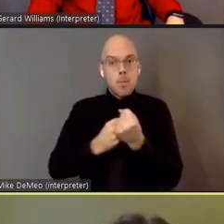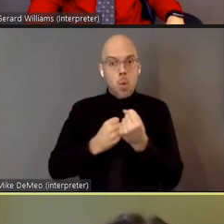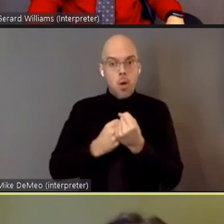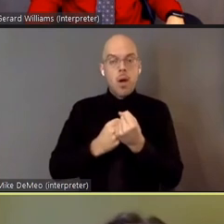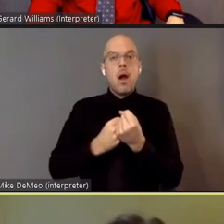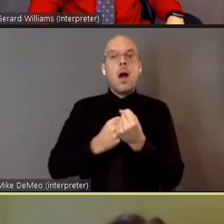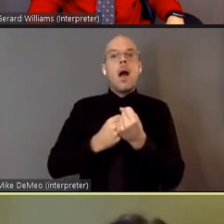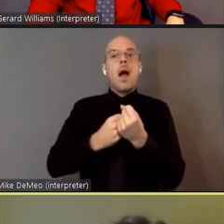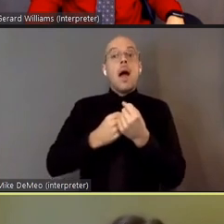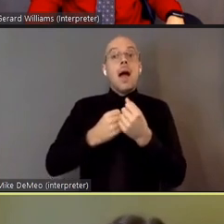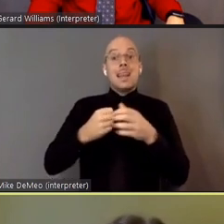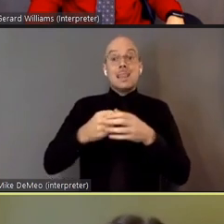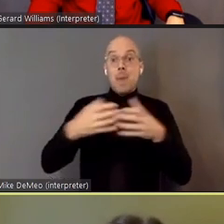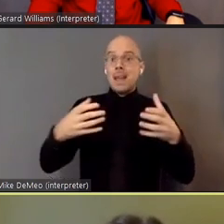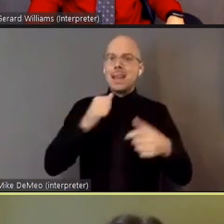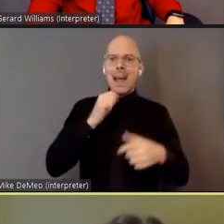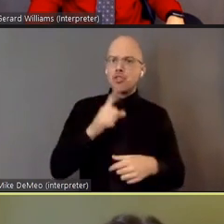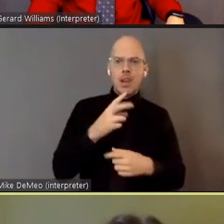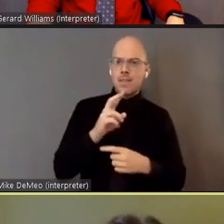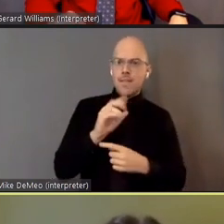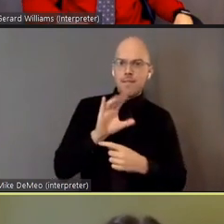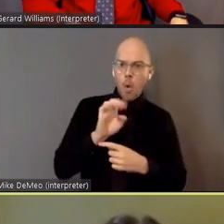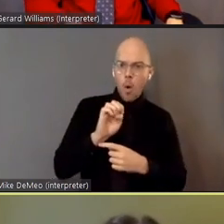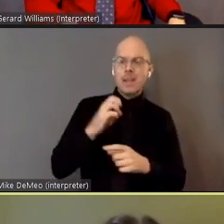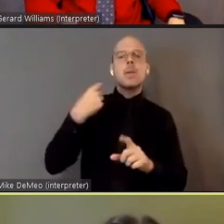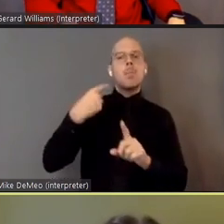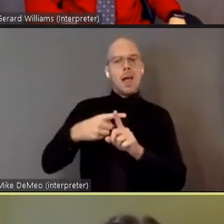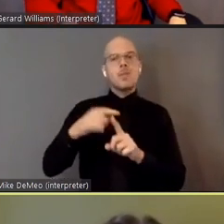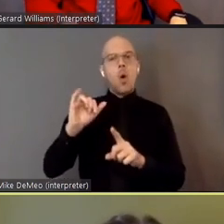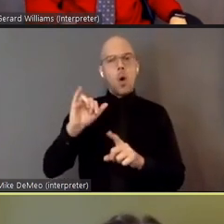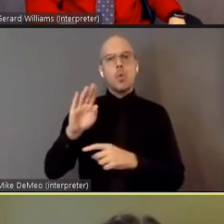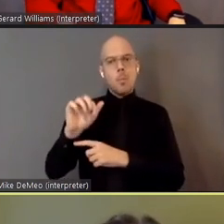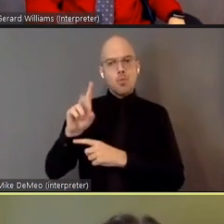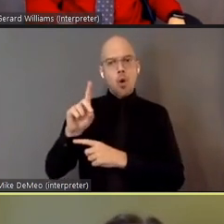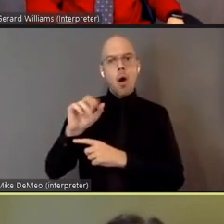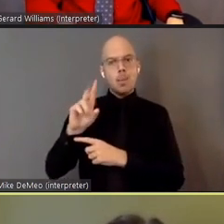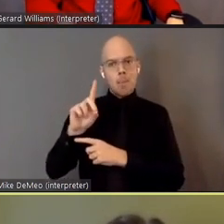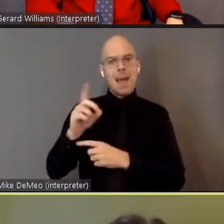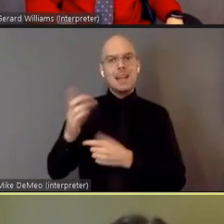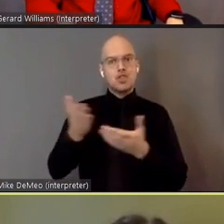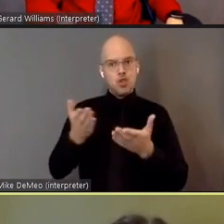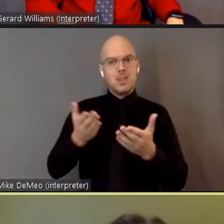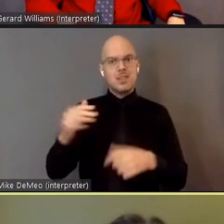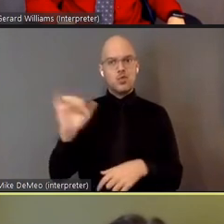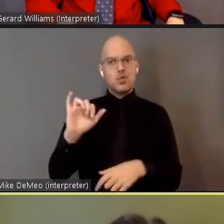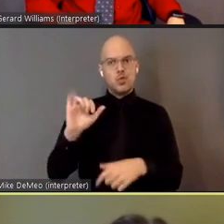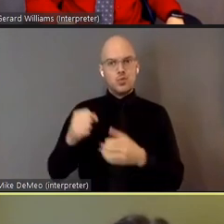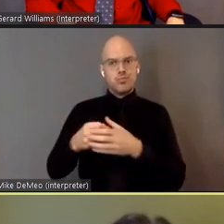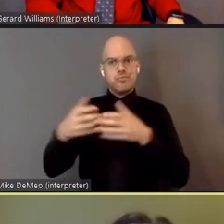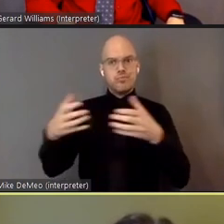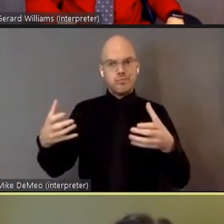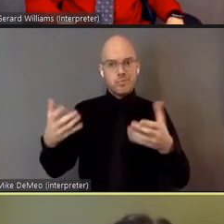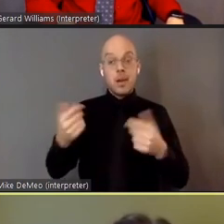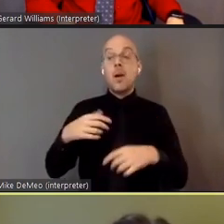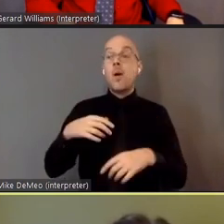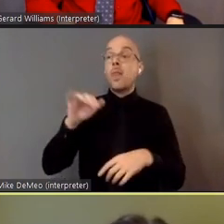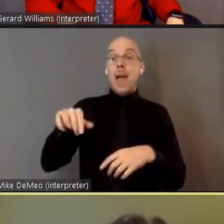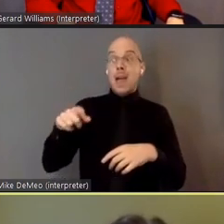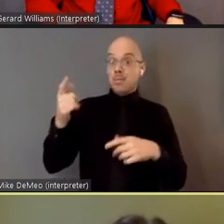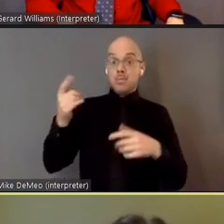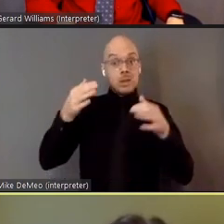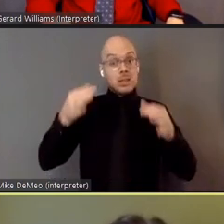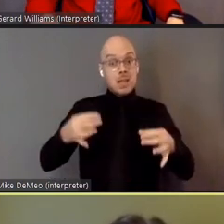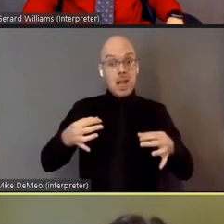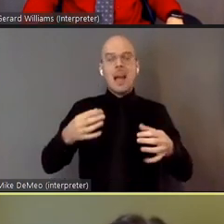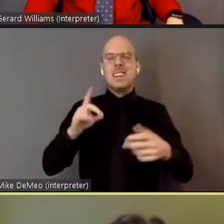just voice, but broadband services. And so since that point, since the transformation order